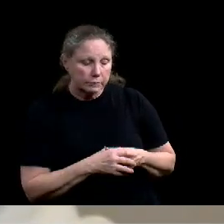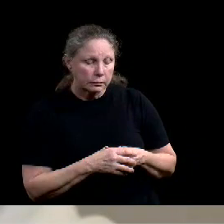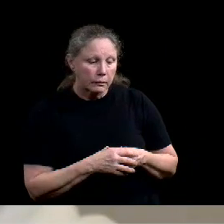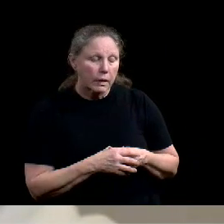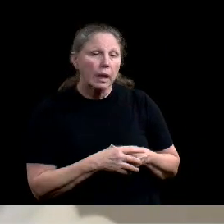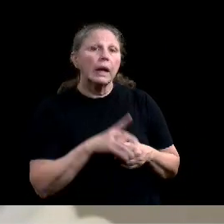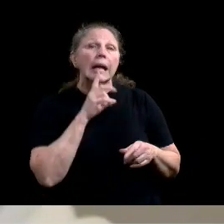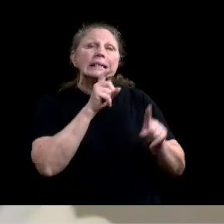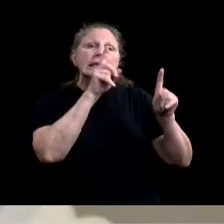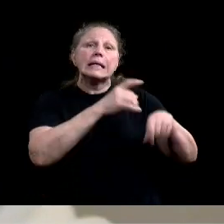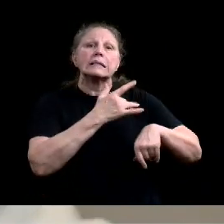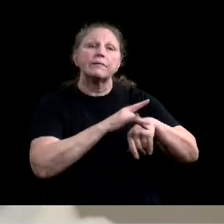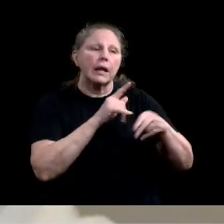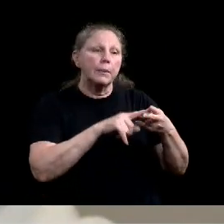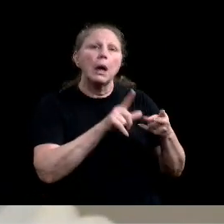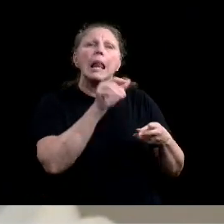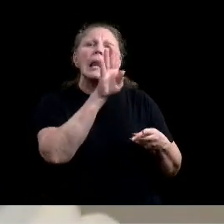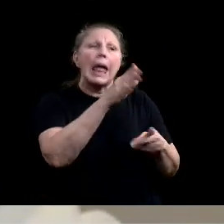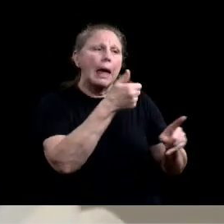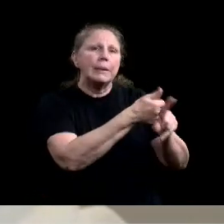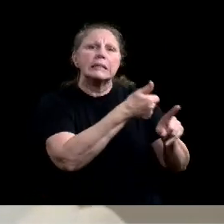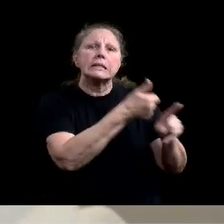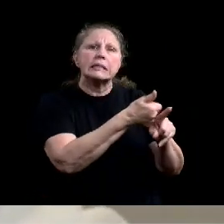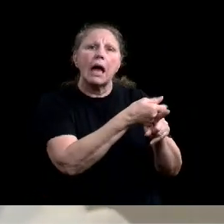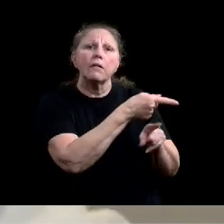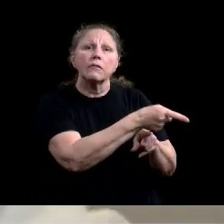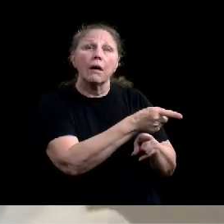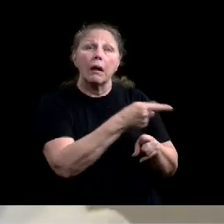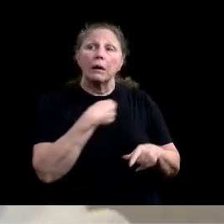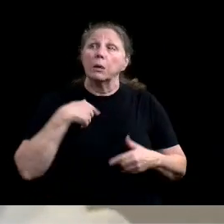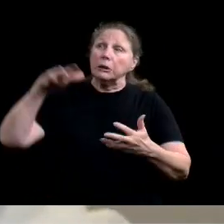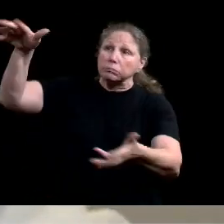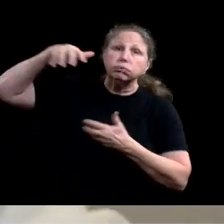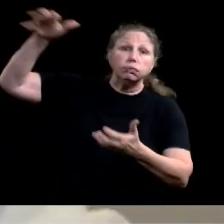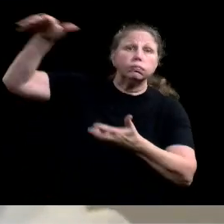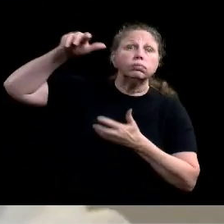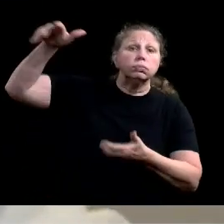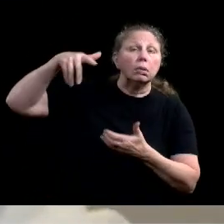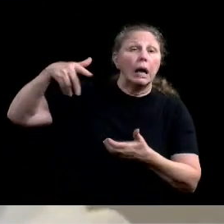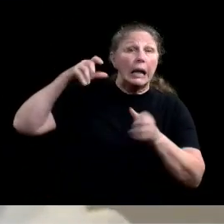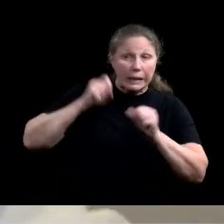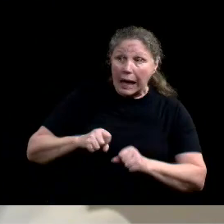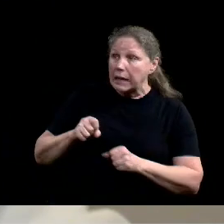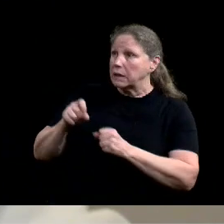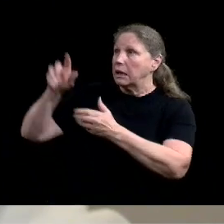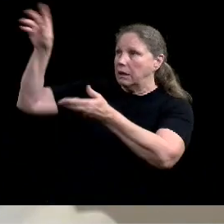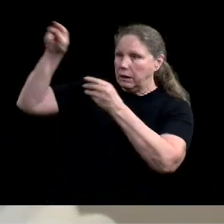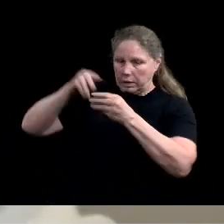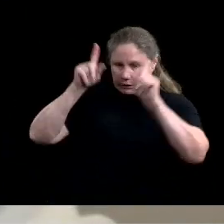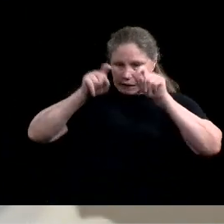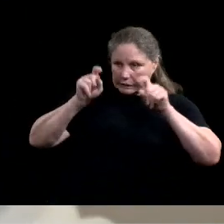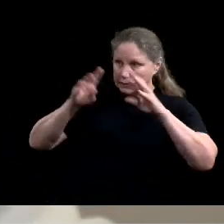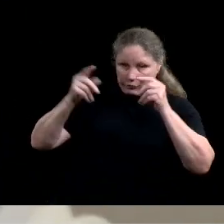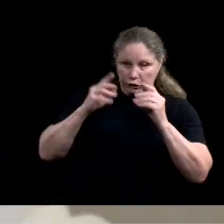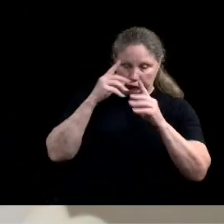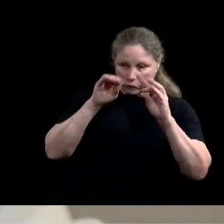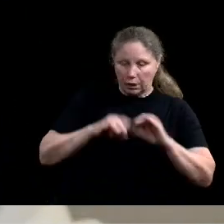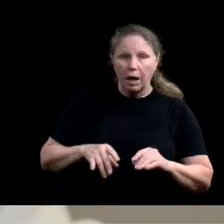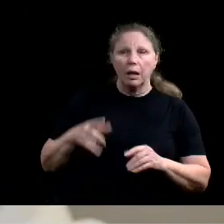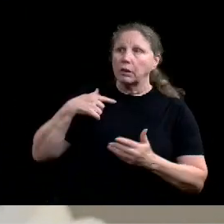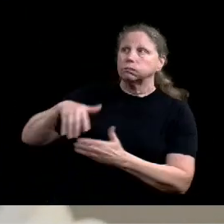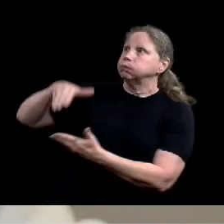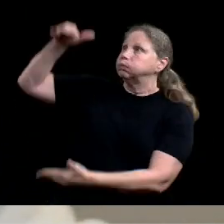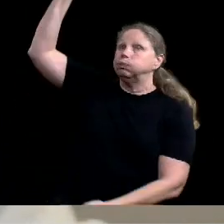are the limiting factors, and I think it's nice to report good news in that a lot of the